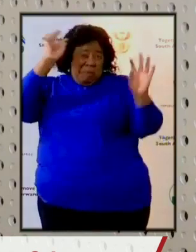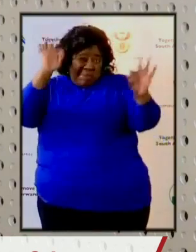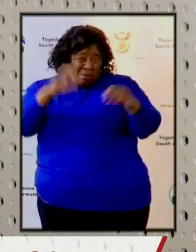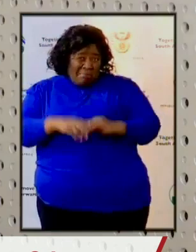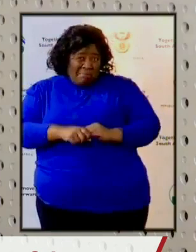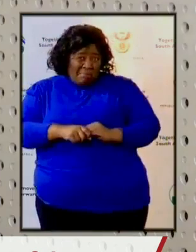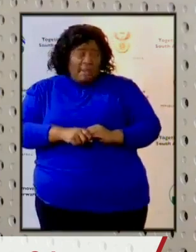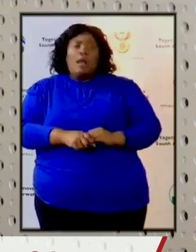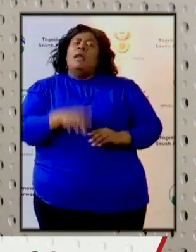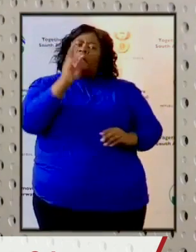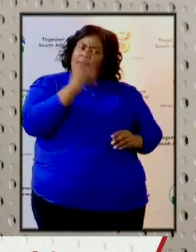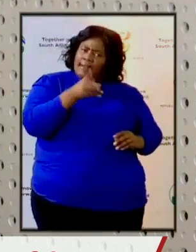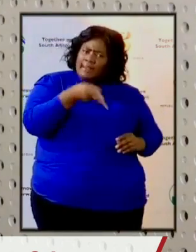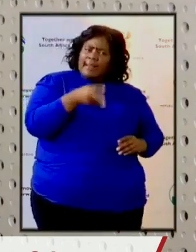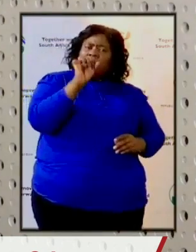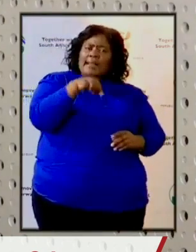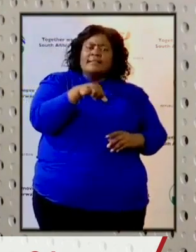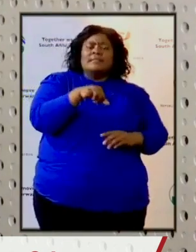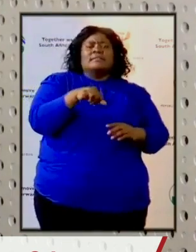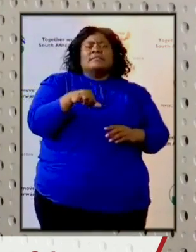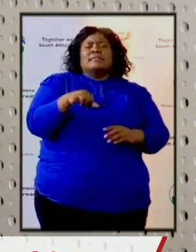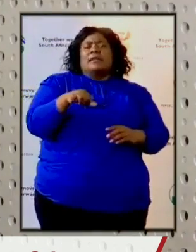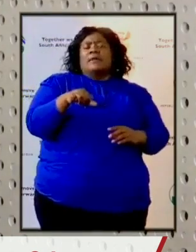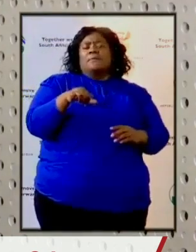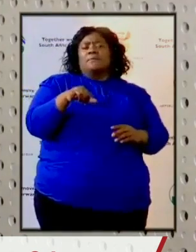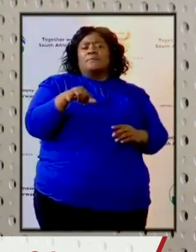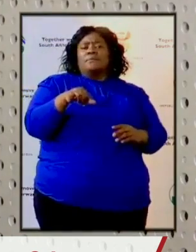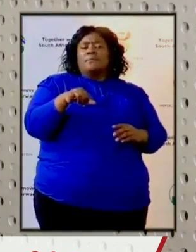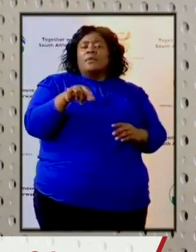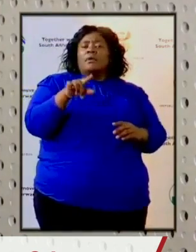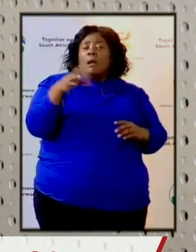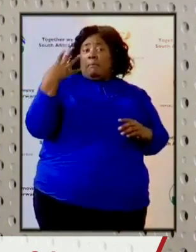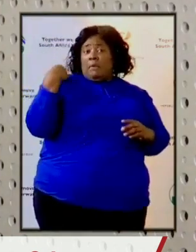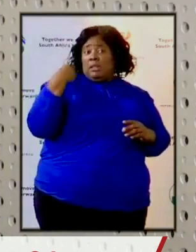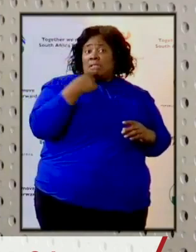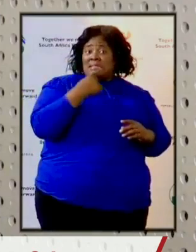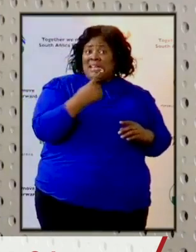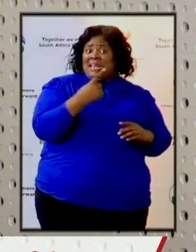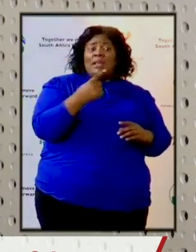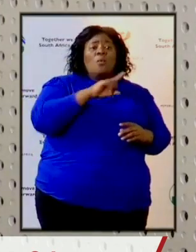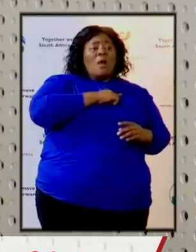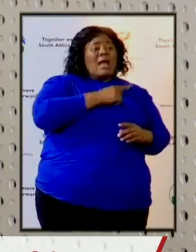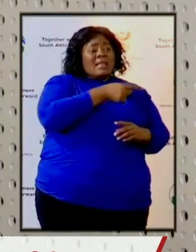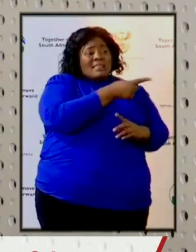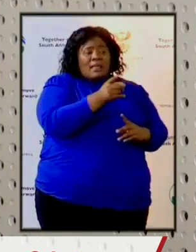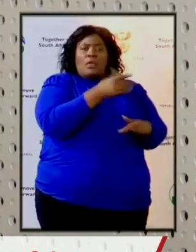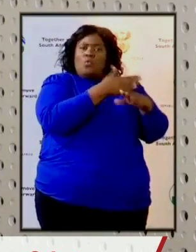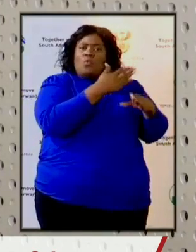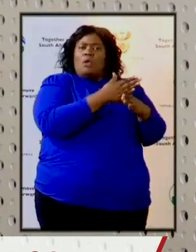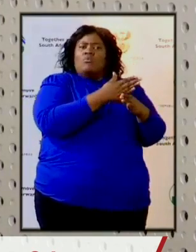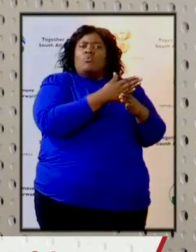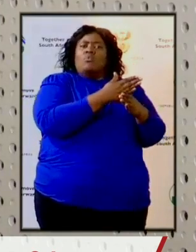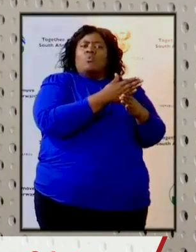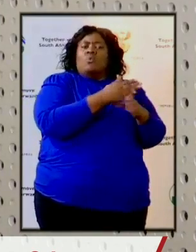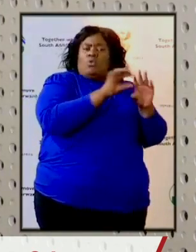the minister did indicate that, in fact, these are the organizations that they work with in delivering food to